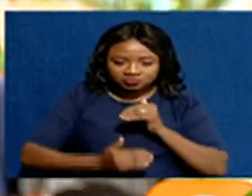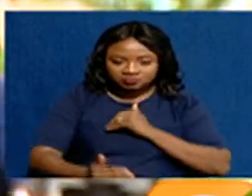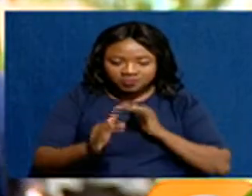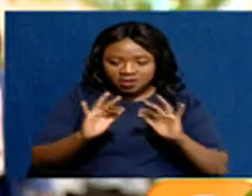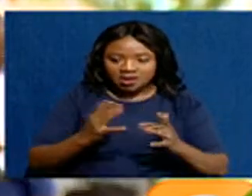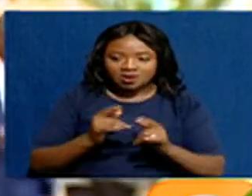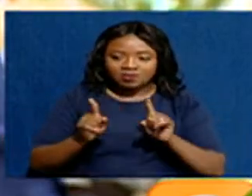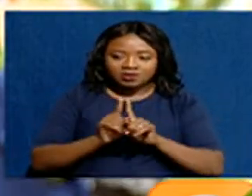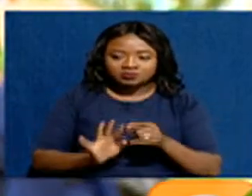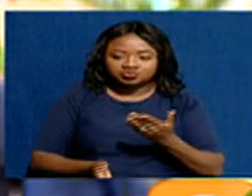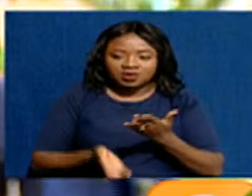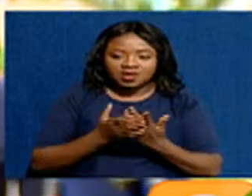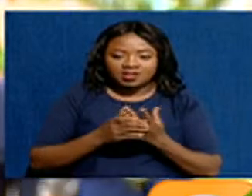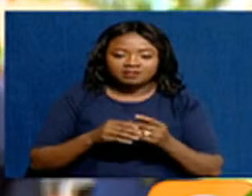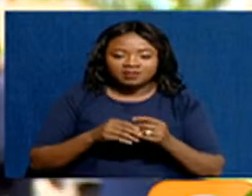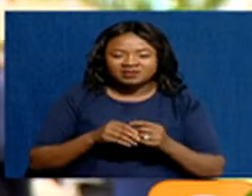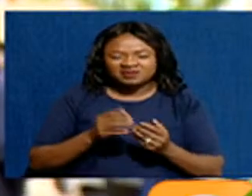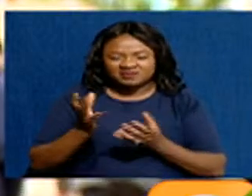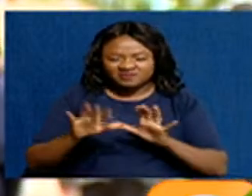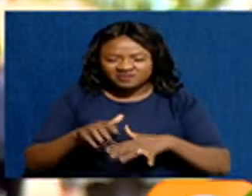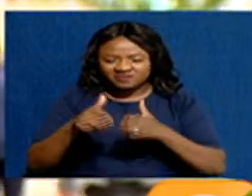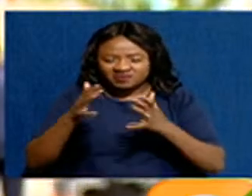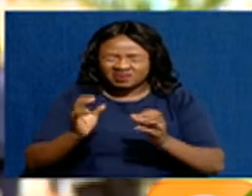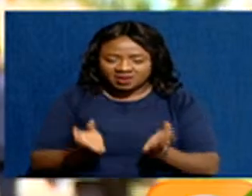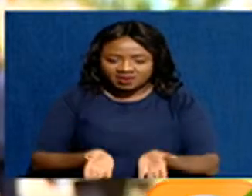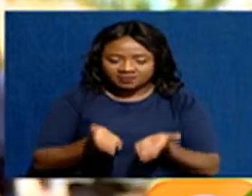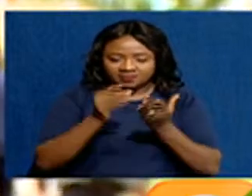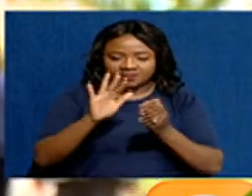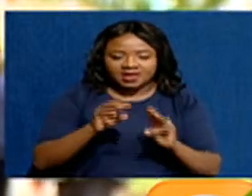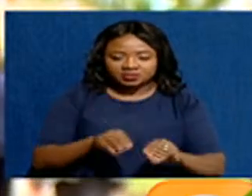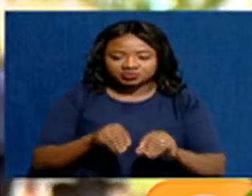farmers rebuild their soils and increase